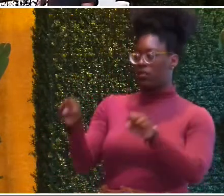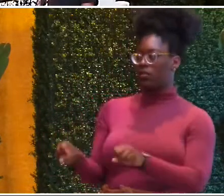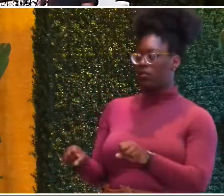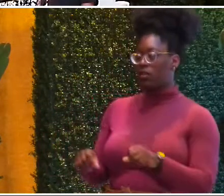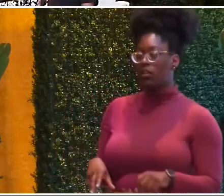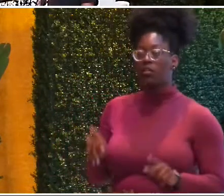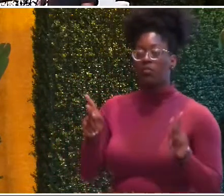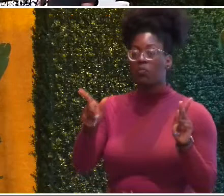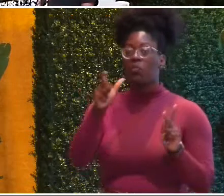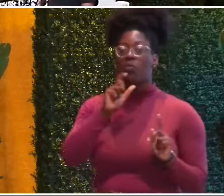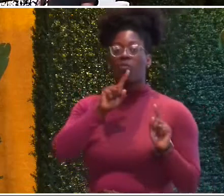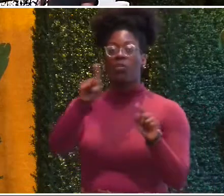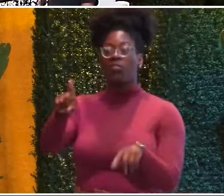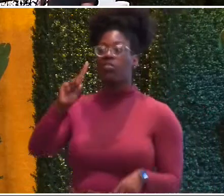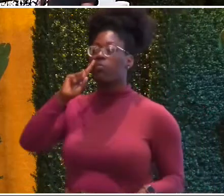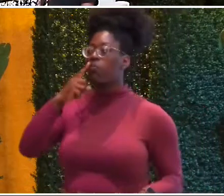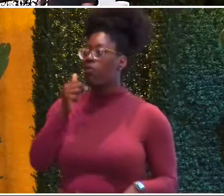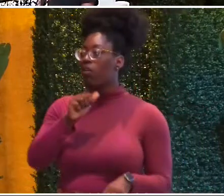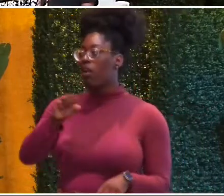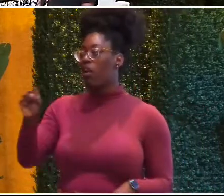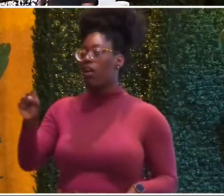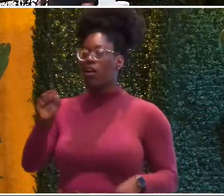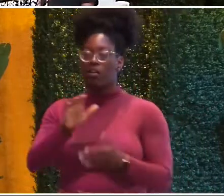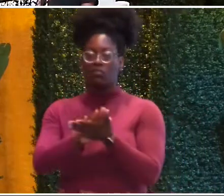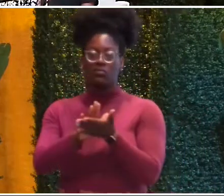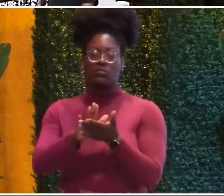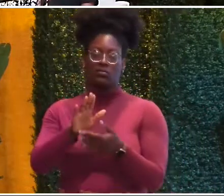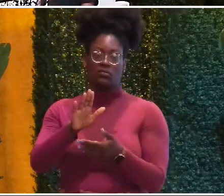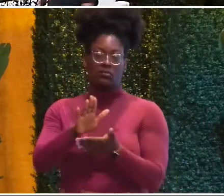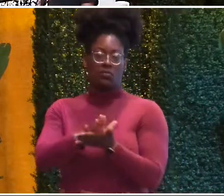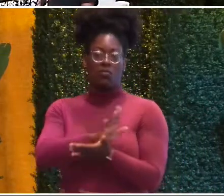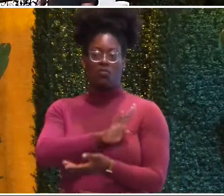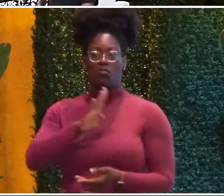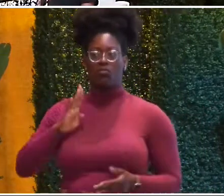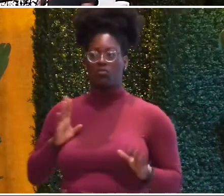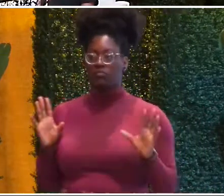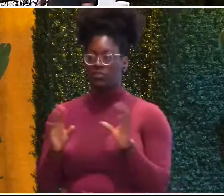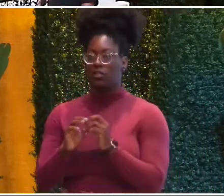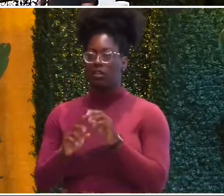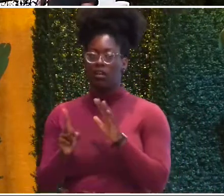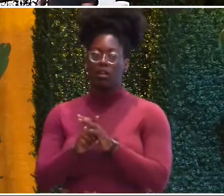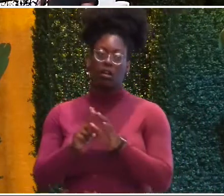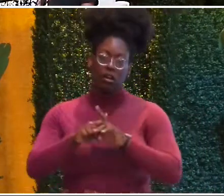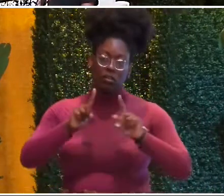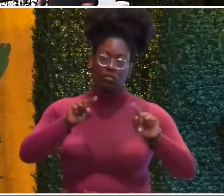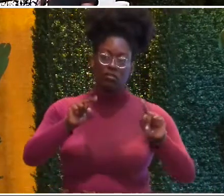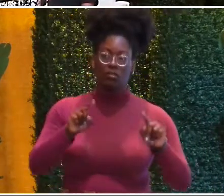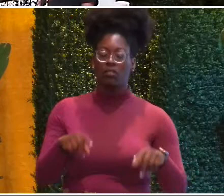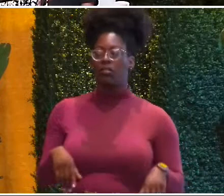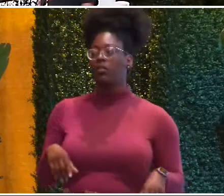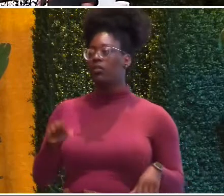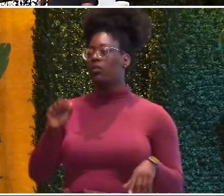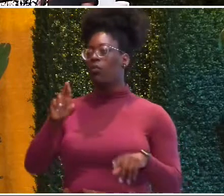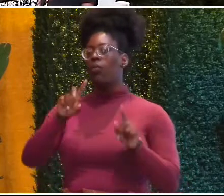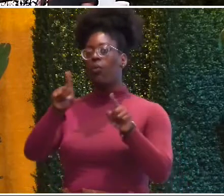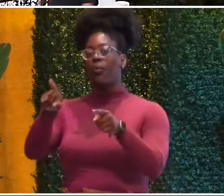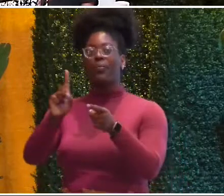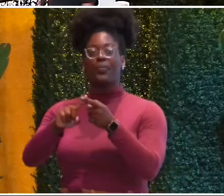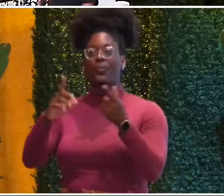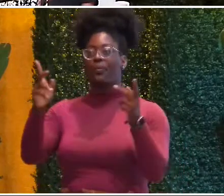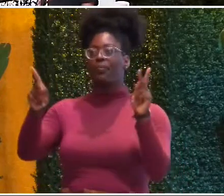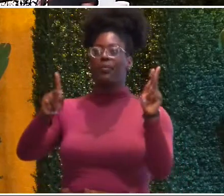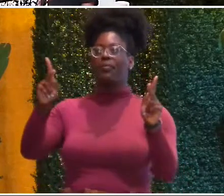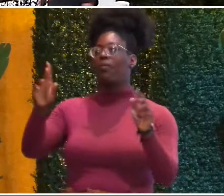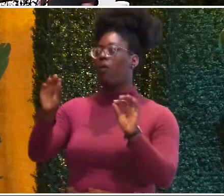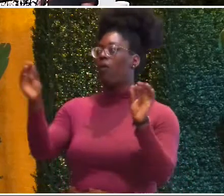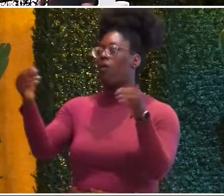school board meeting, the person who is always in their alderman or whatever your local name is office, driving them around the bend,